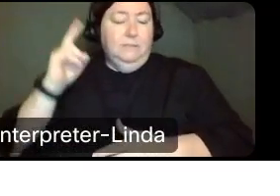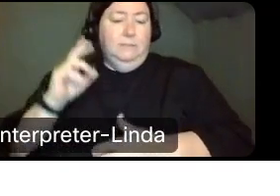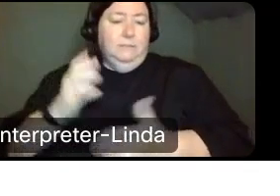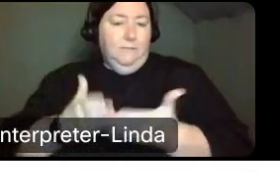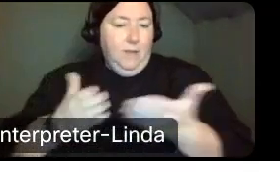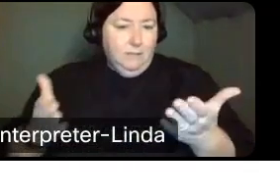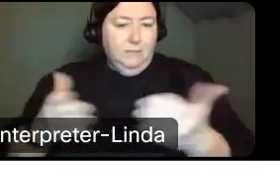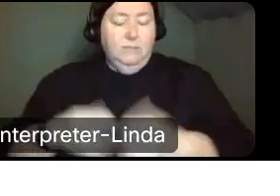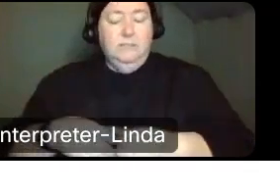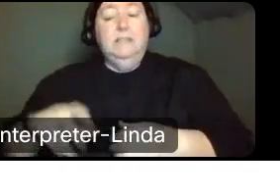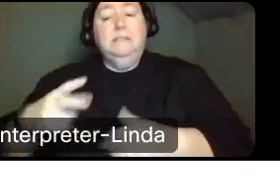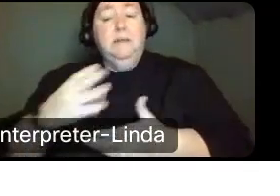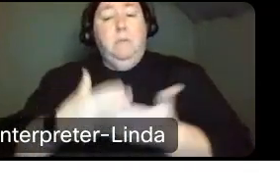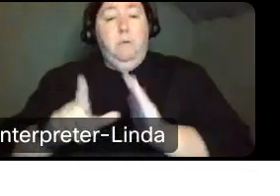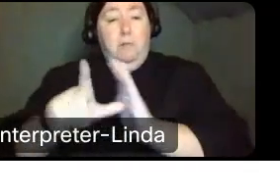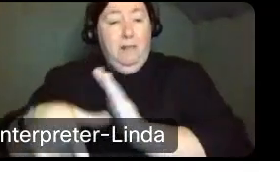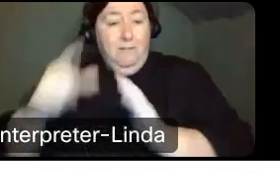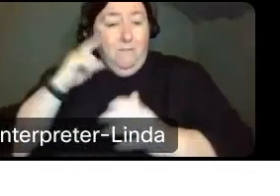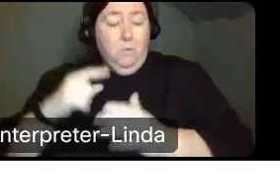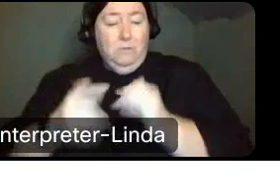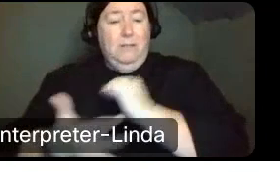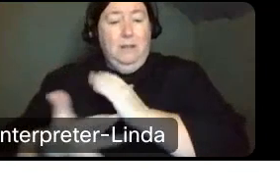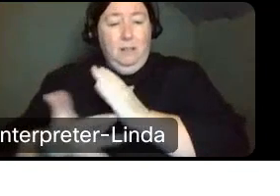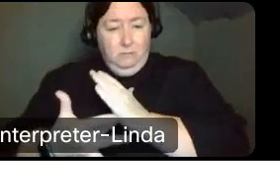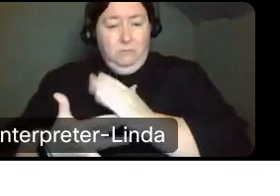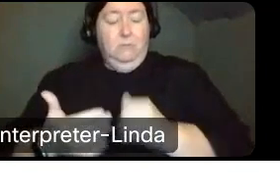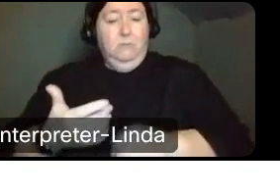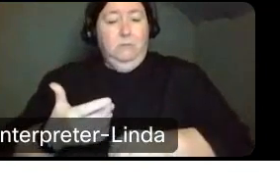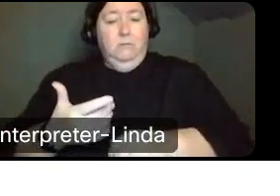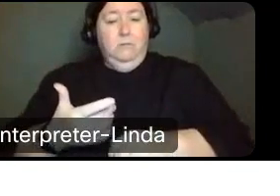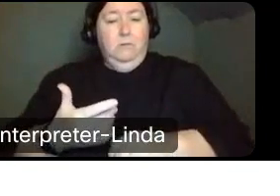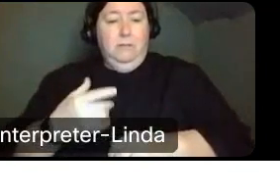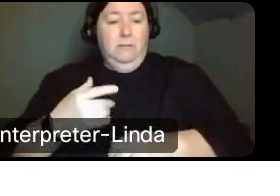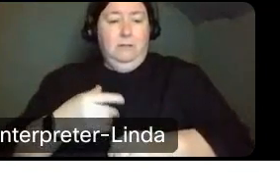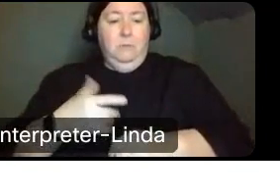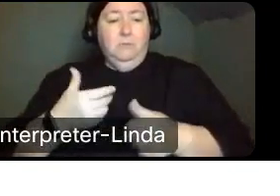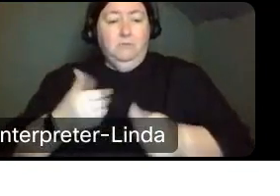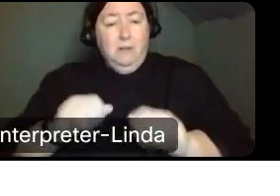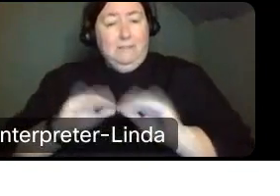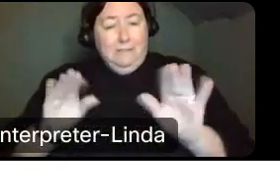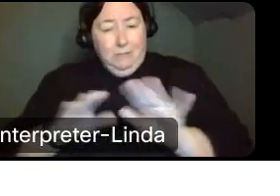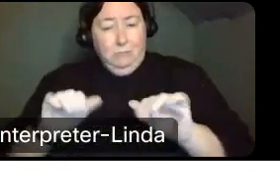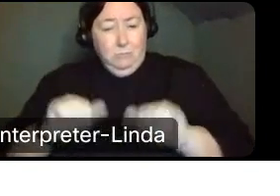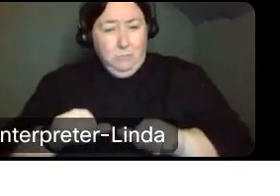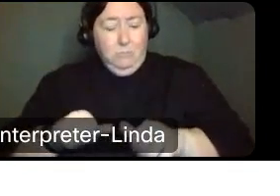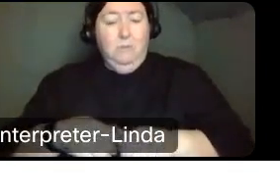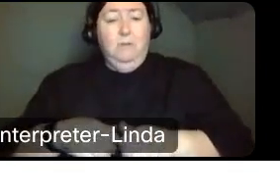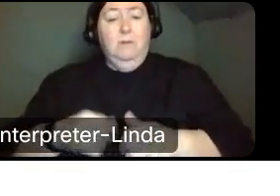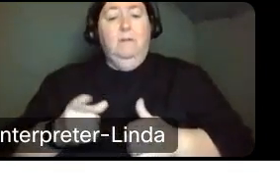assistive technology here. And we try to make that as clear as possible. So you will first be